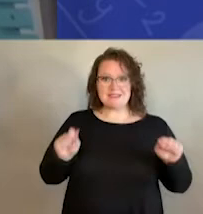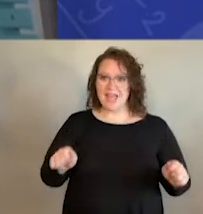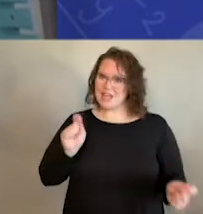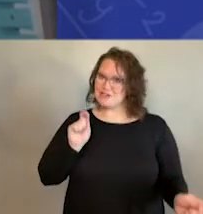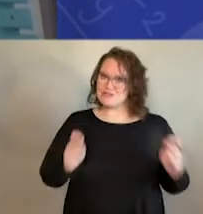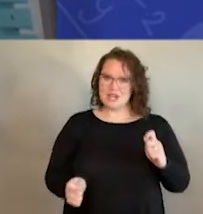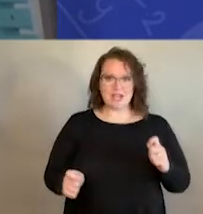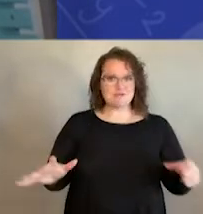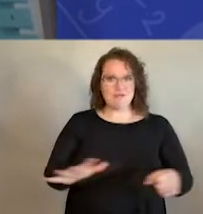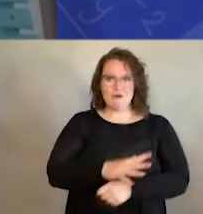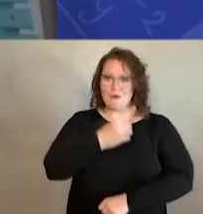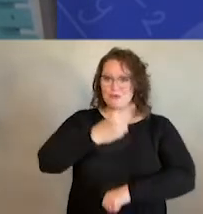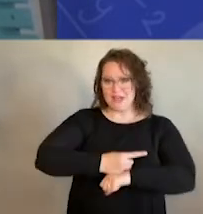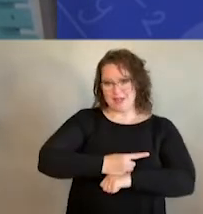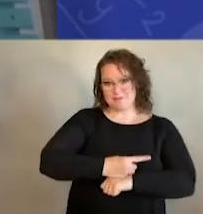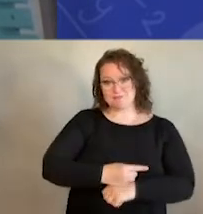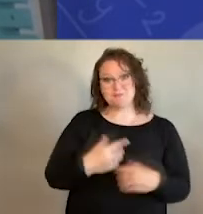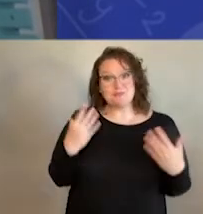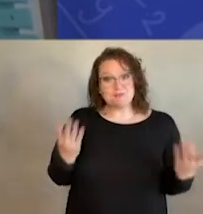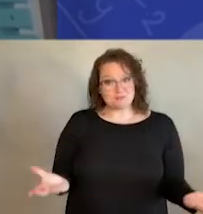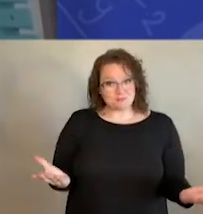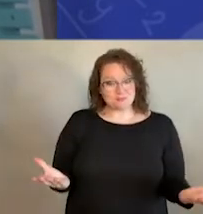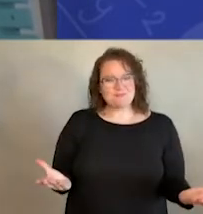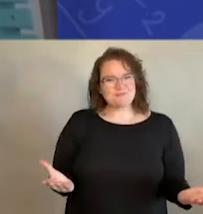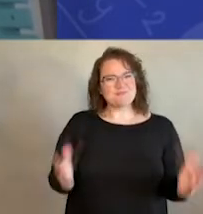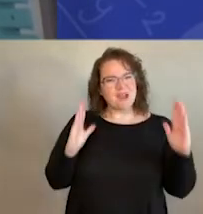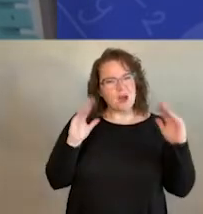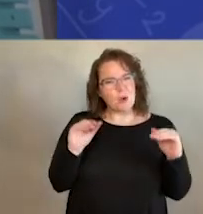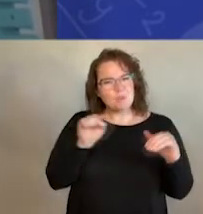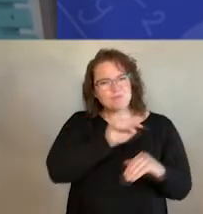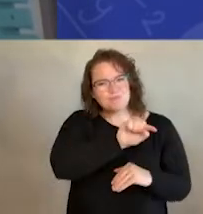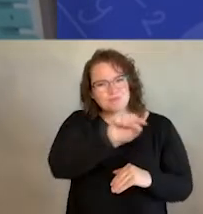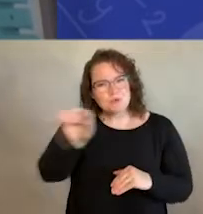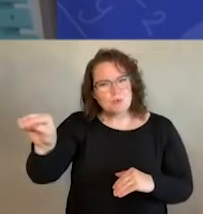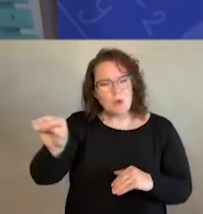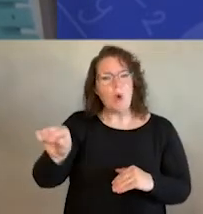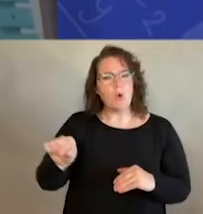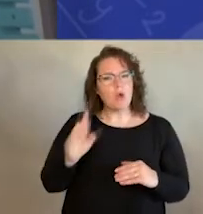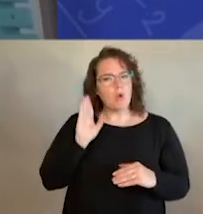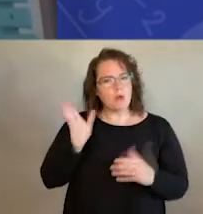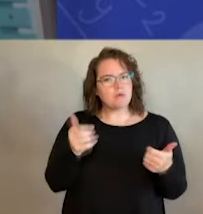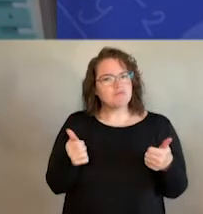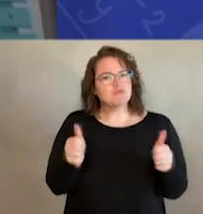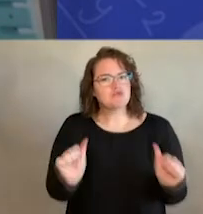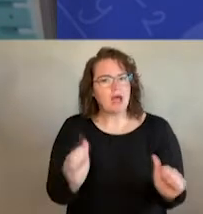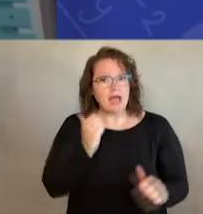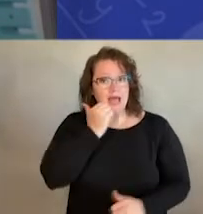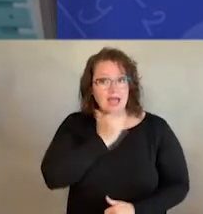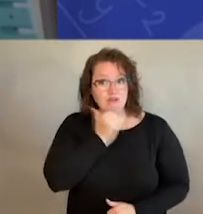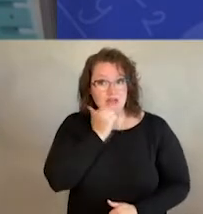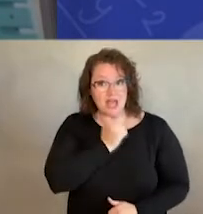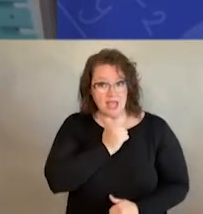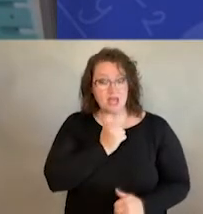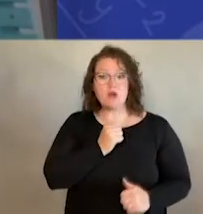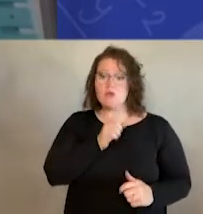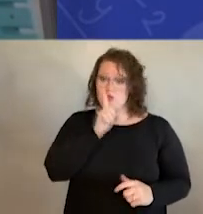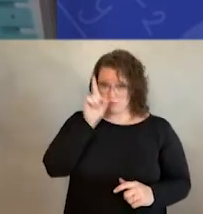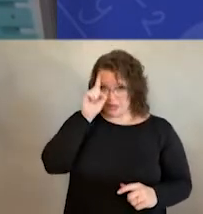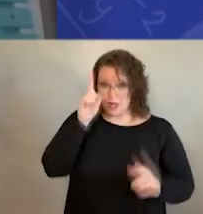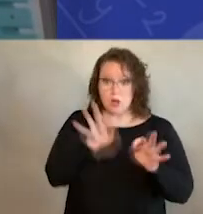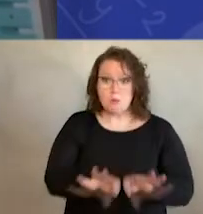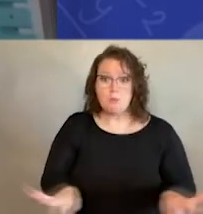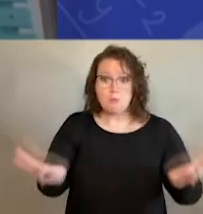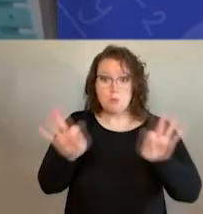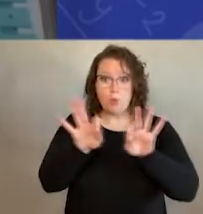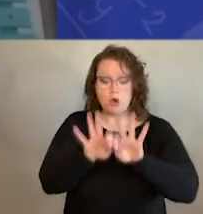it can turn your whole day around. So, I hope that each of you will make an effort and make it a priority to